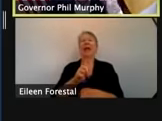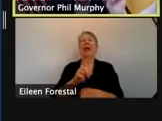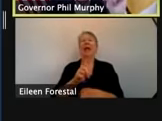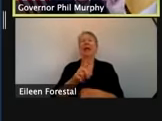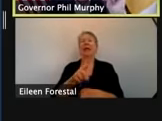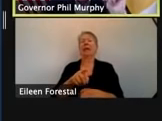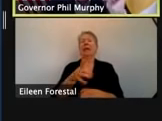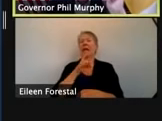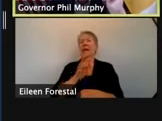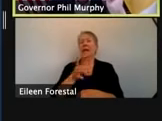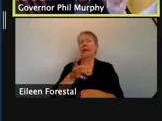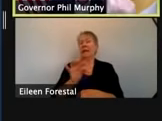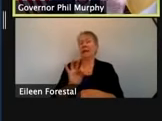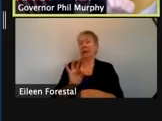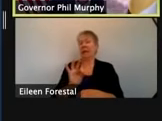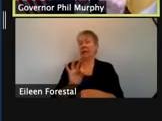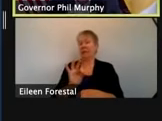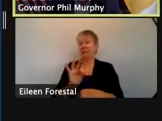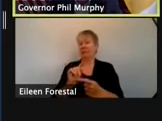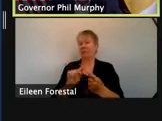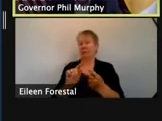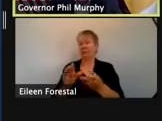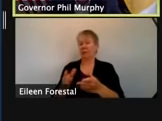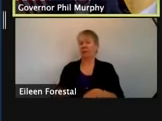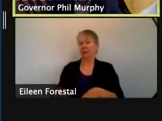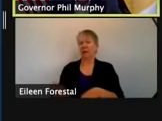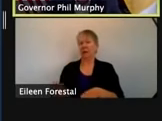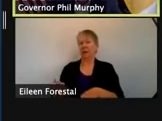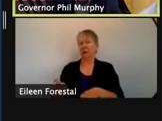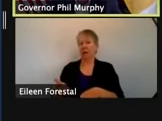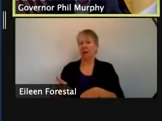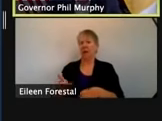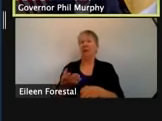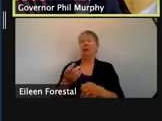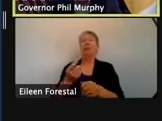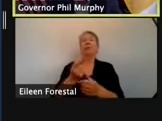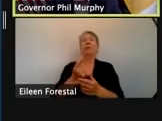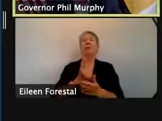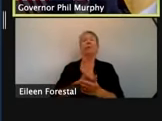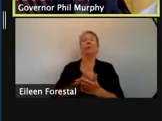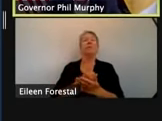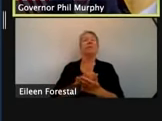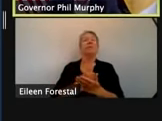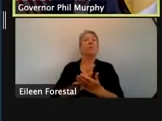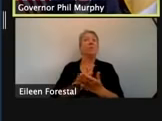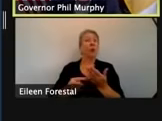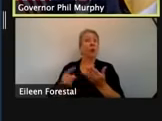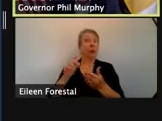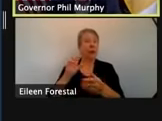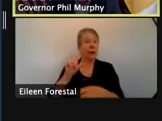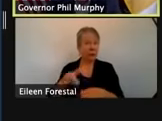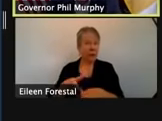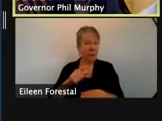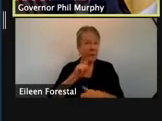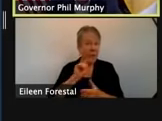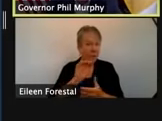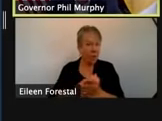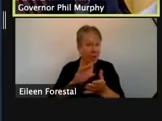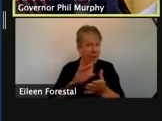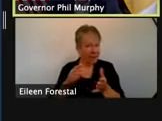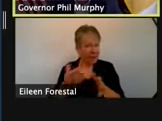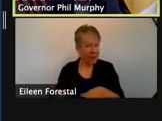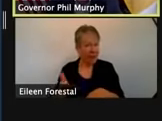week later, Joyce too passed away. However, her passing was likely not from